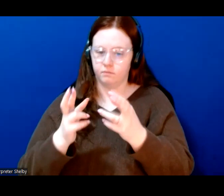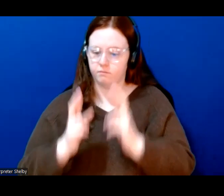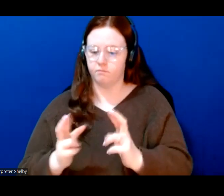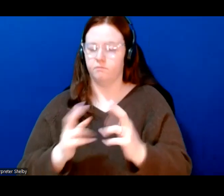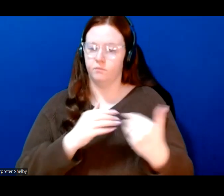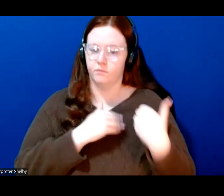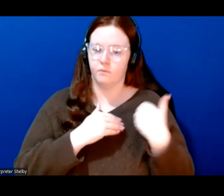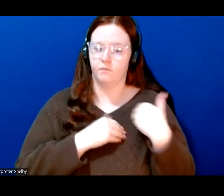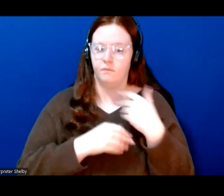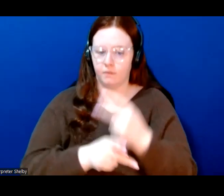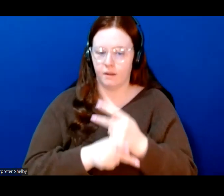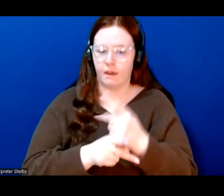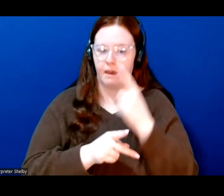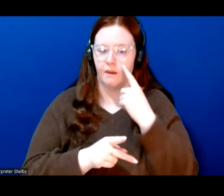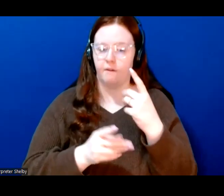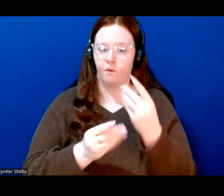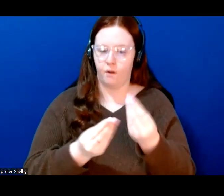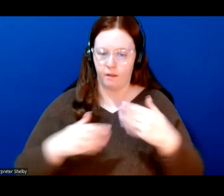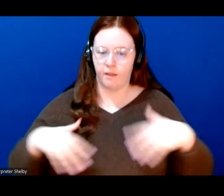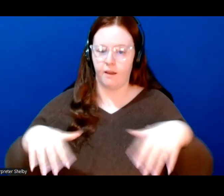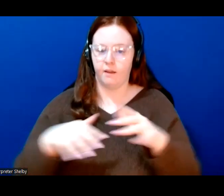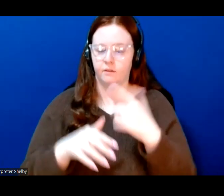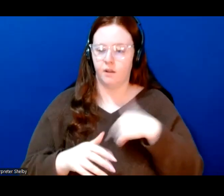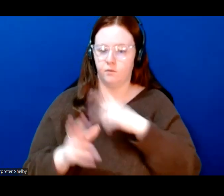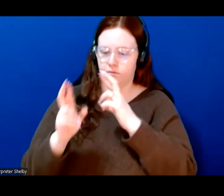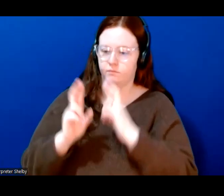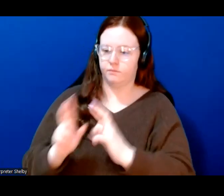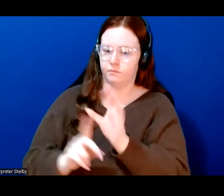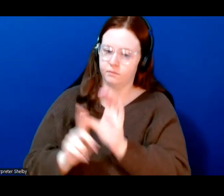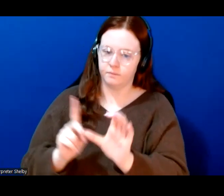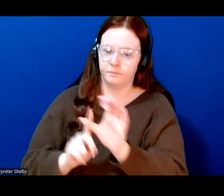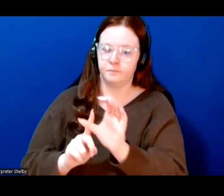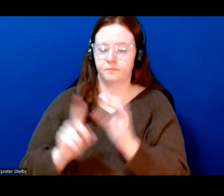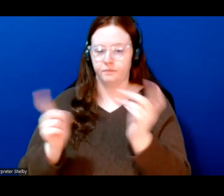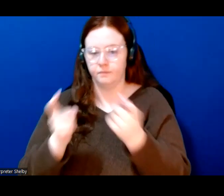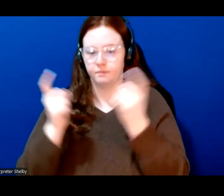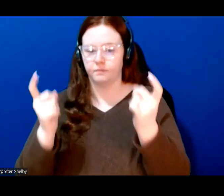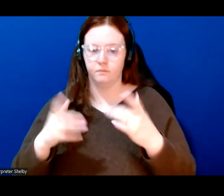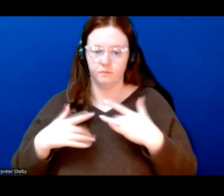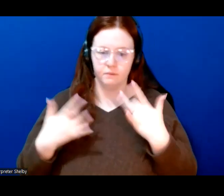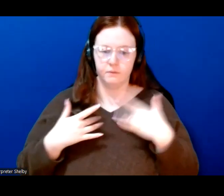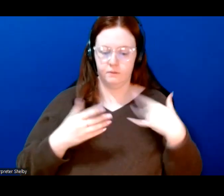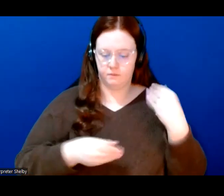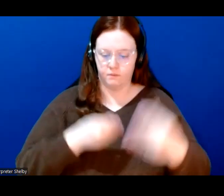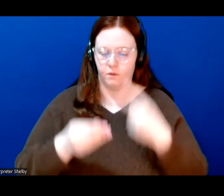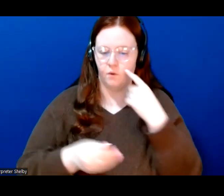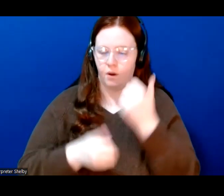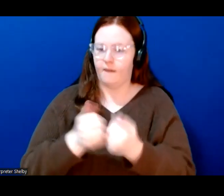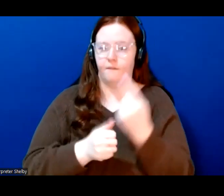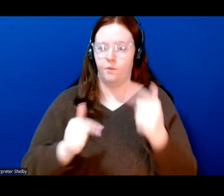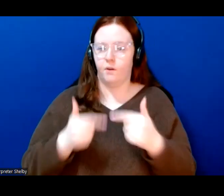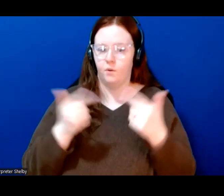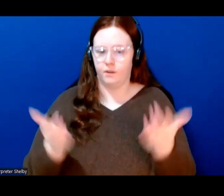responsible stewards of the land and to respect the cultures, ceremonies, and traditions of all who call it